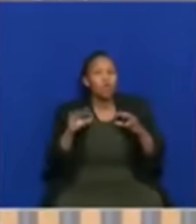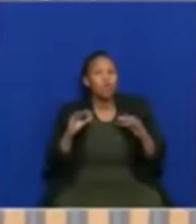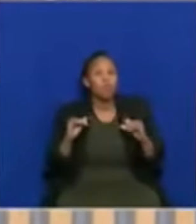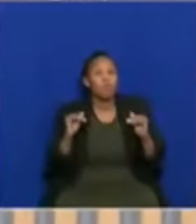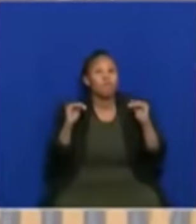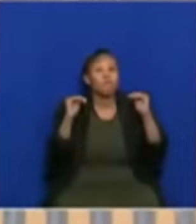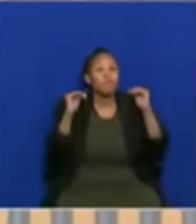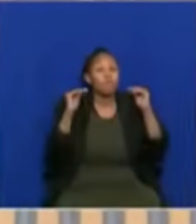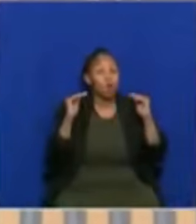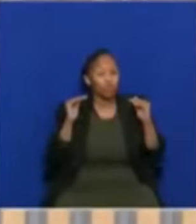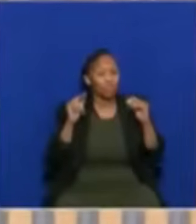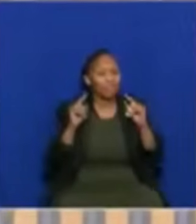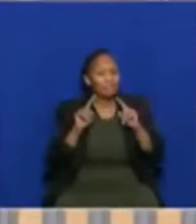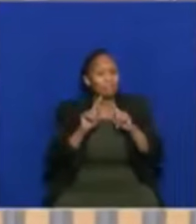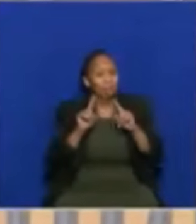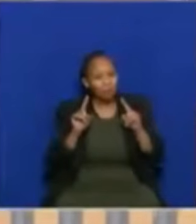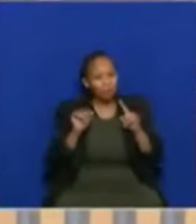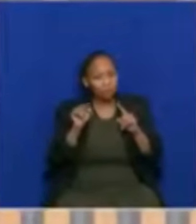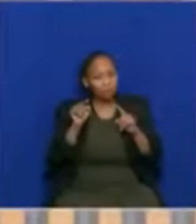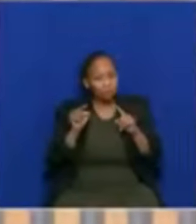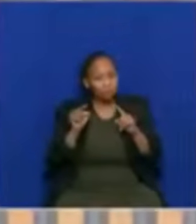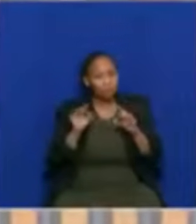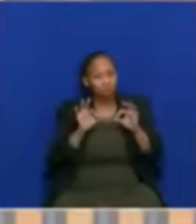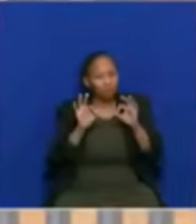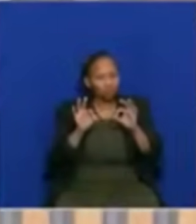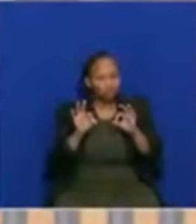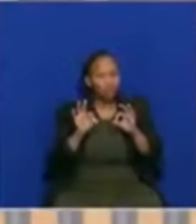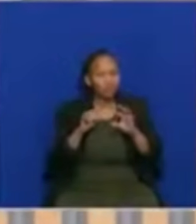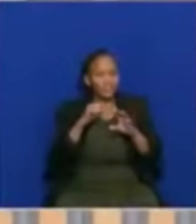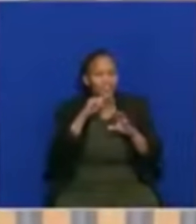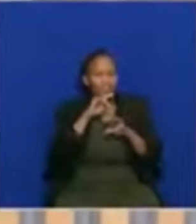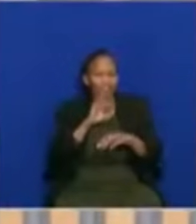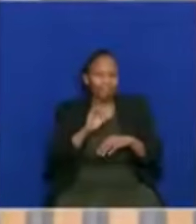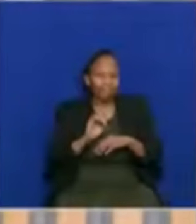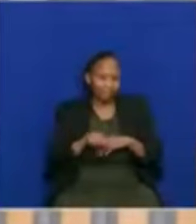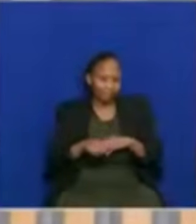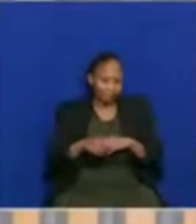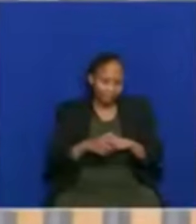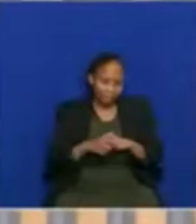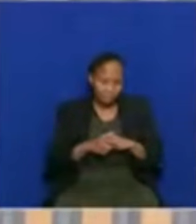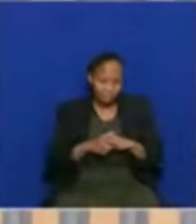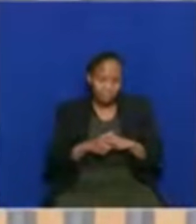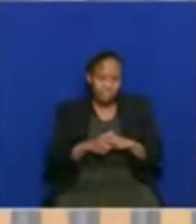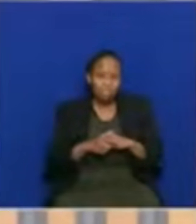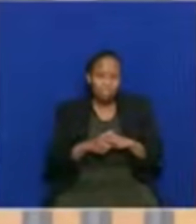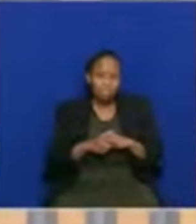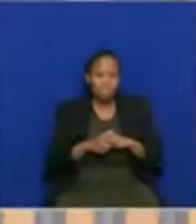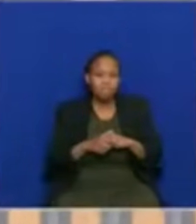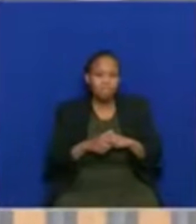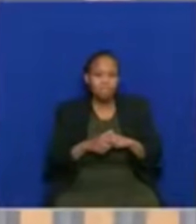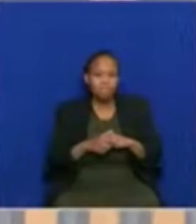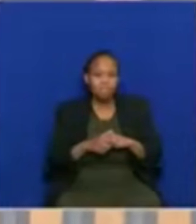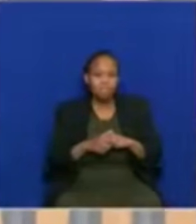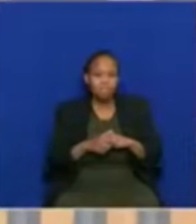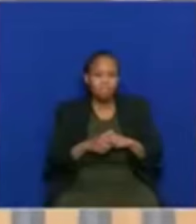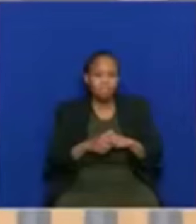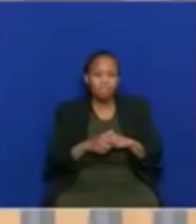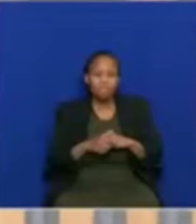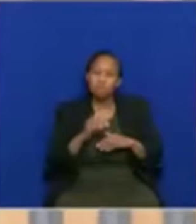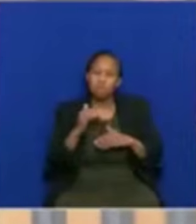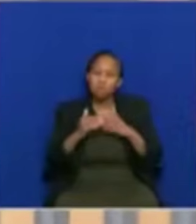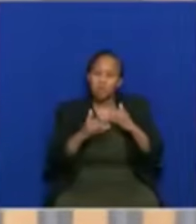Even though that purports to be a fact, it is a concluding fact, as it